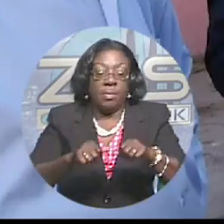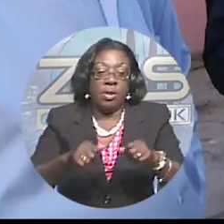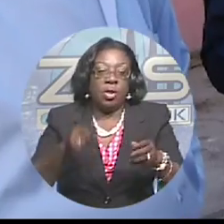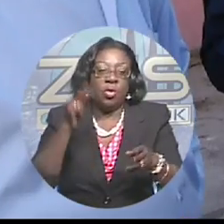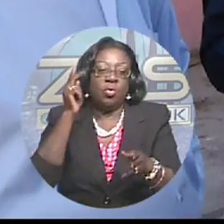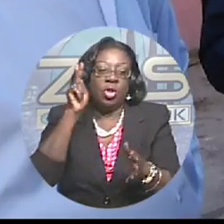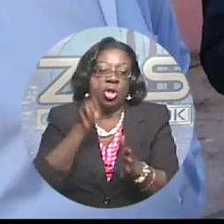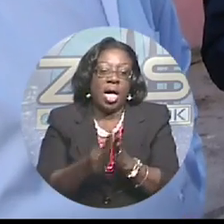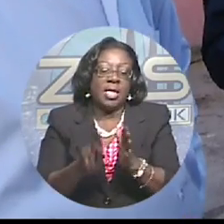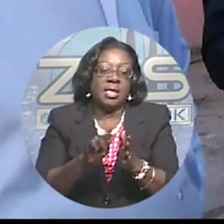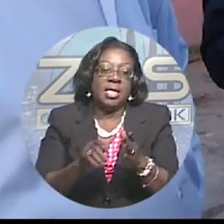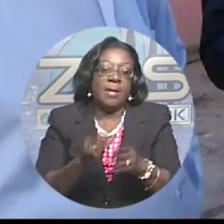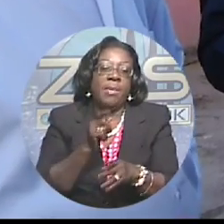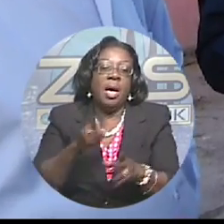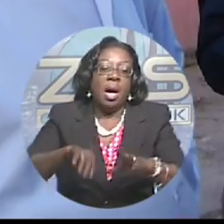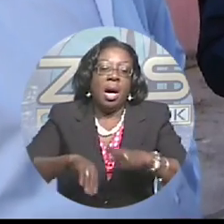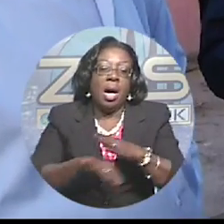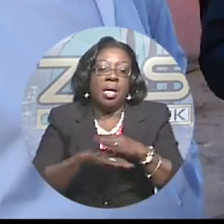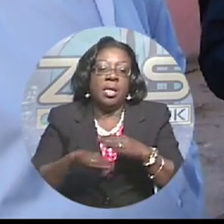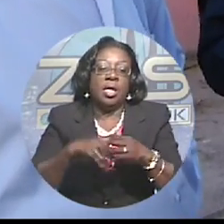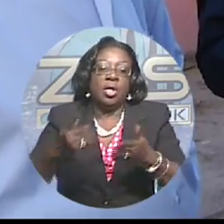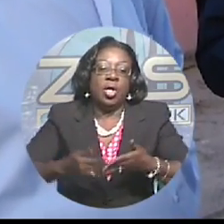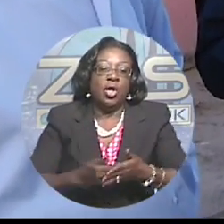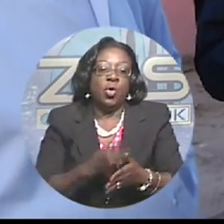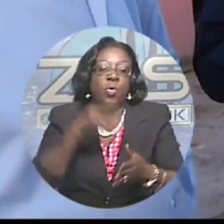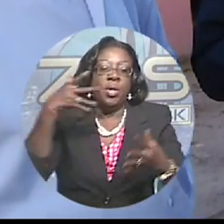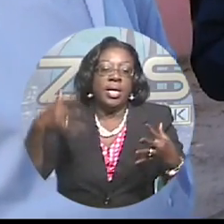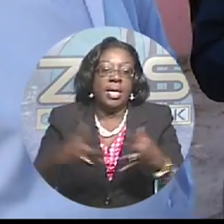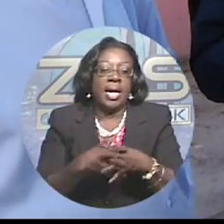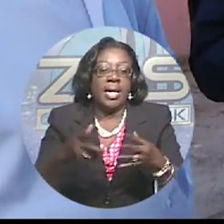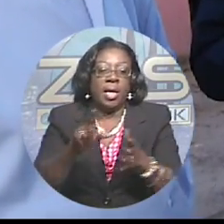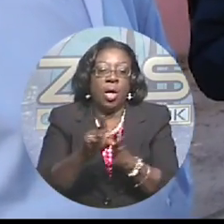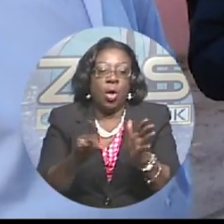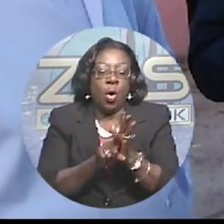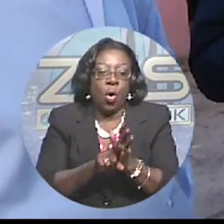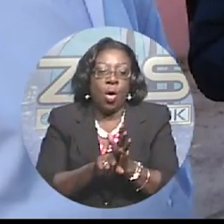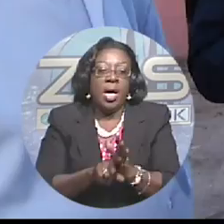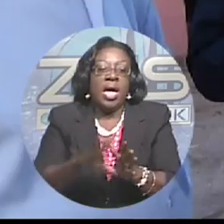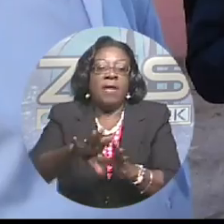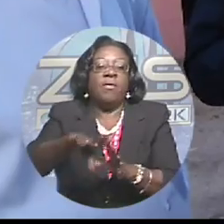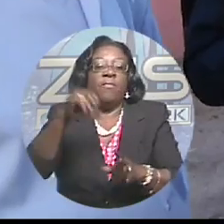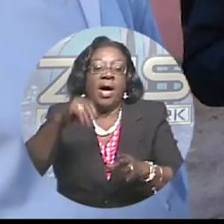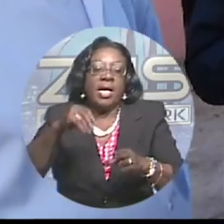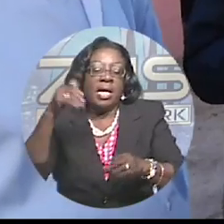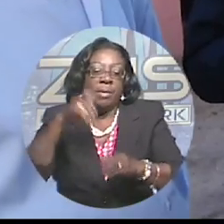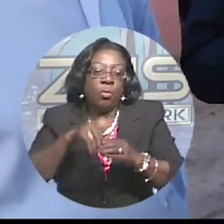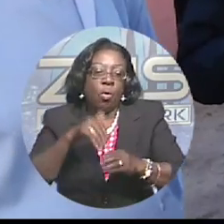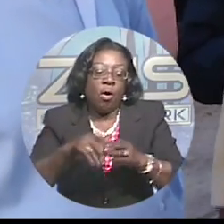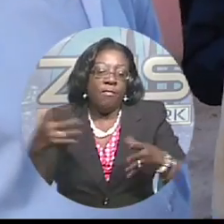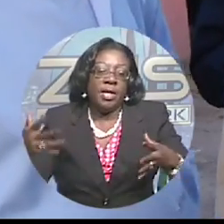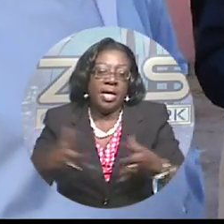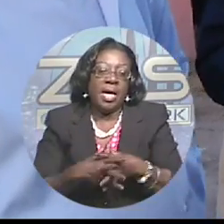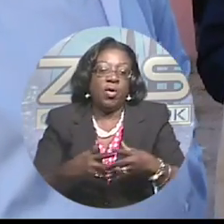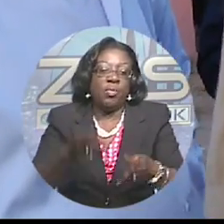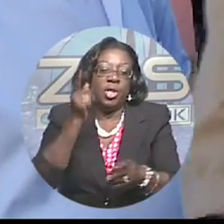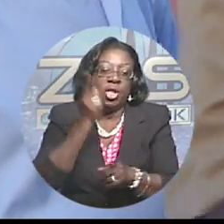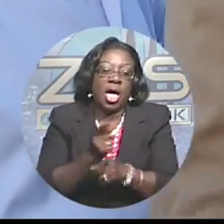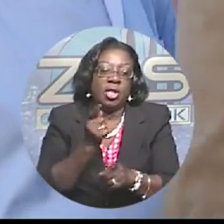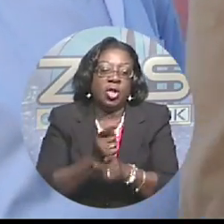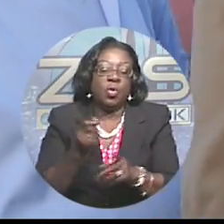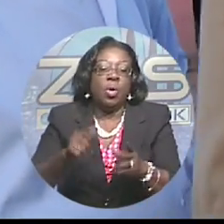new gang legislation. And if we find them involved in gangs, we will be charging you under the gang law.